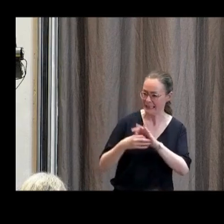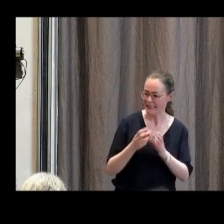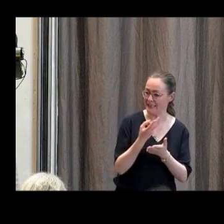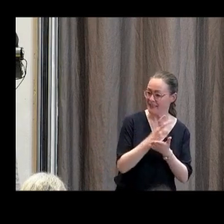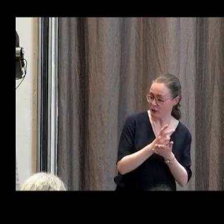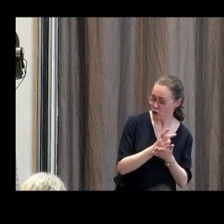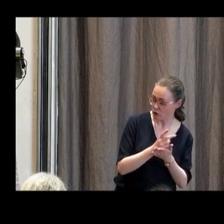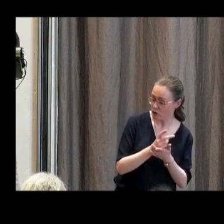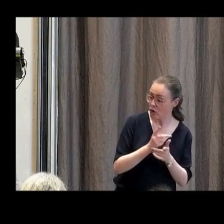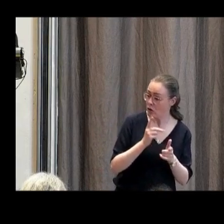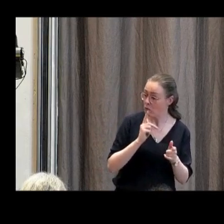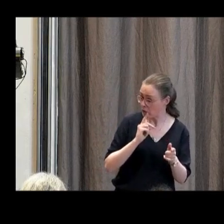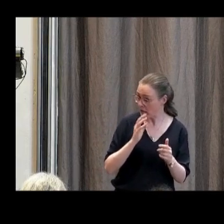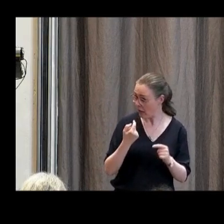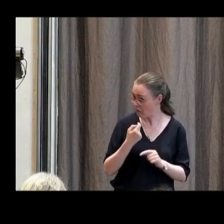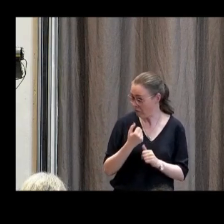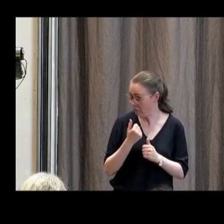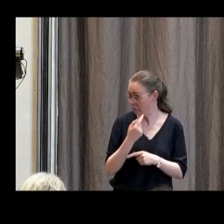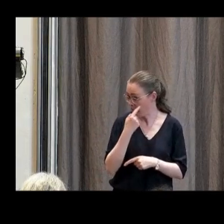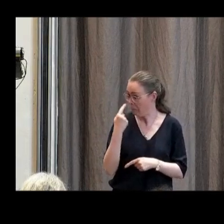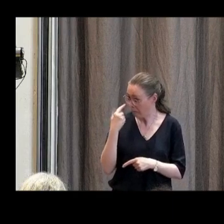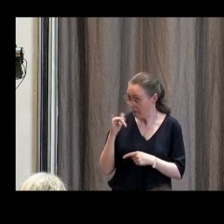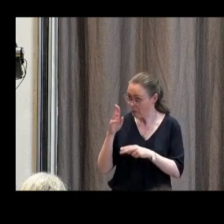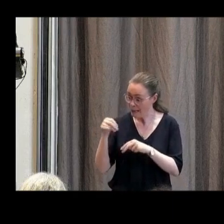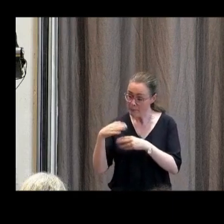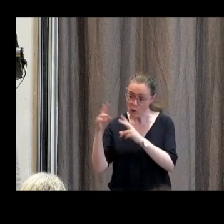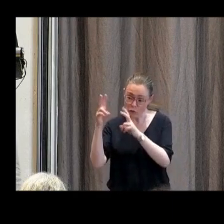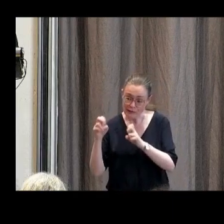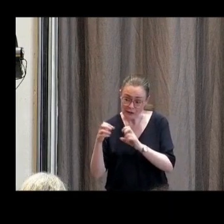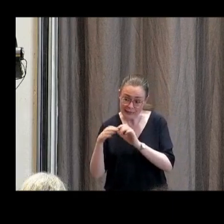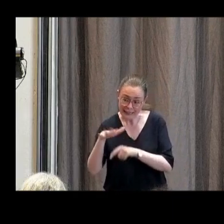it's certainly very good evidence to prompt more research in the area.